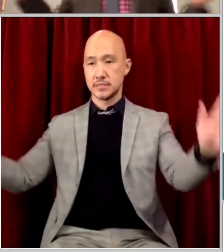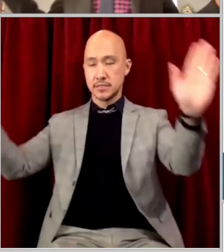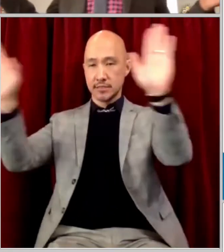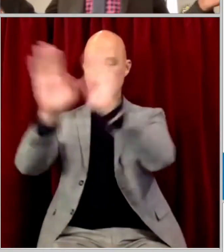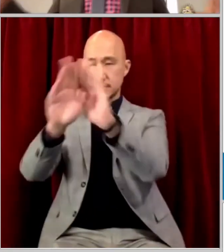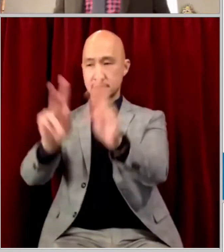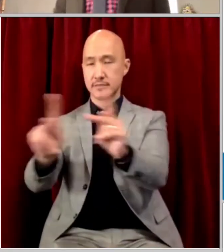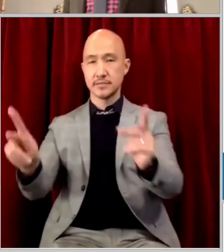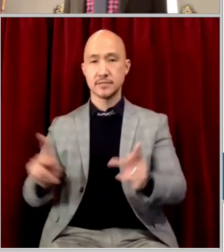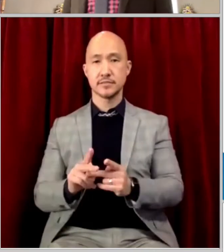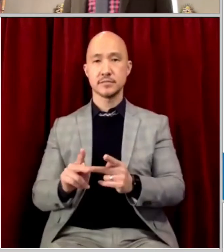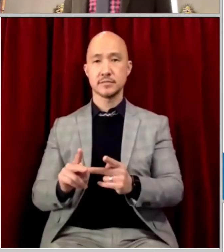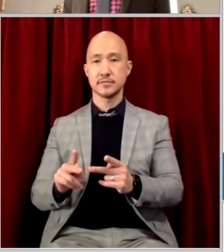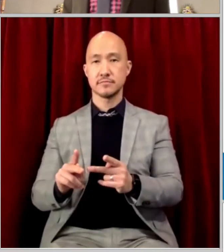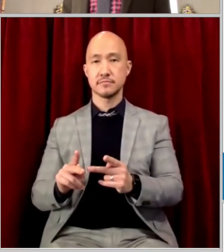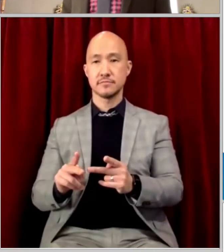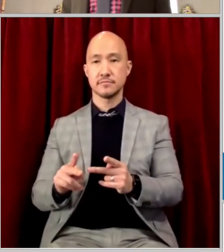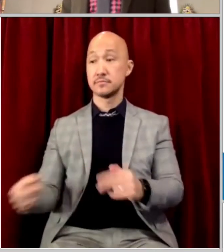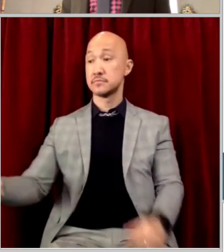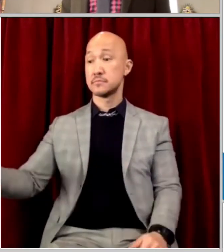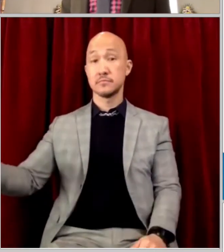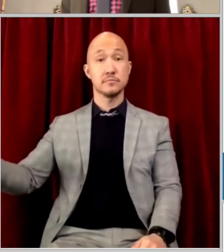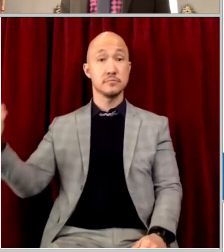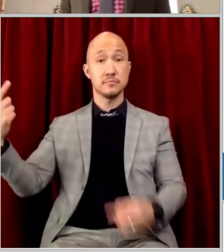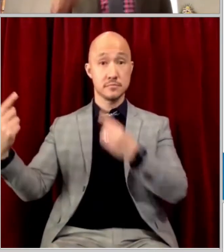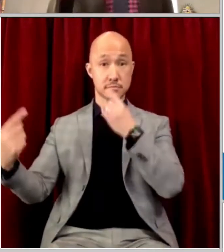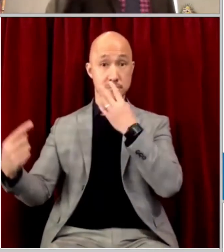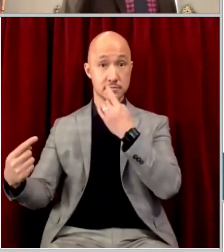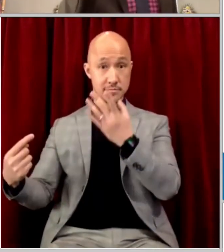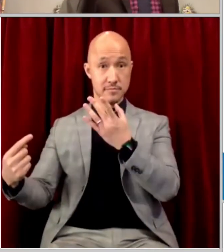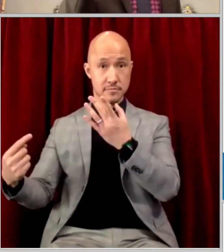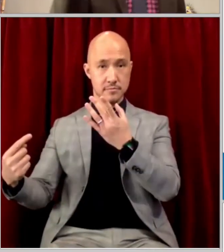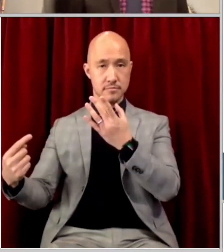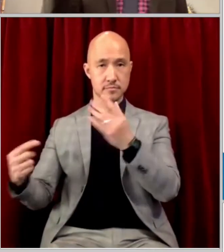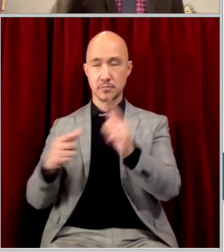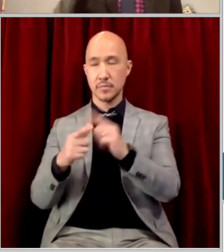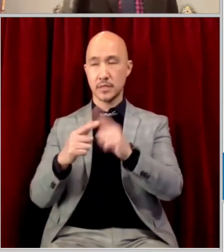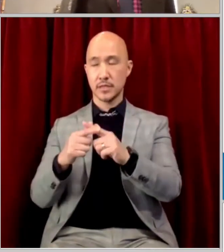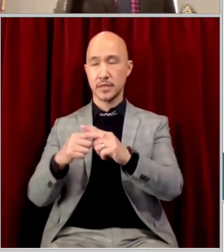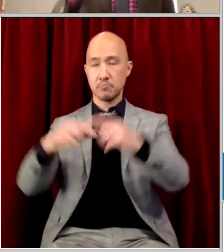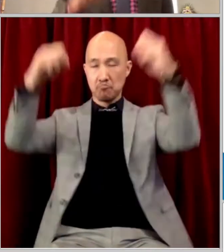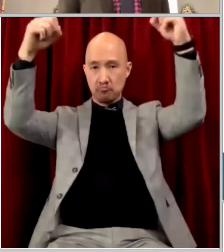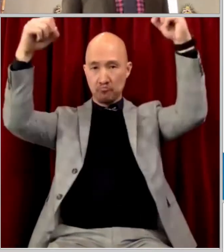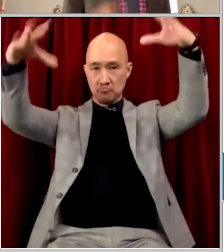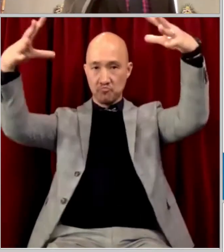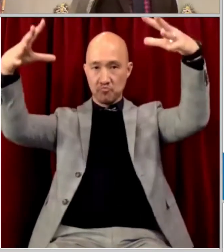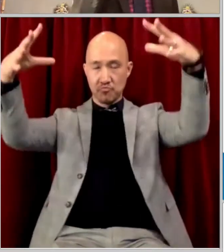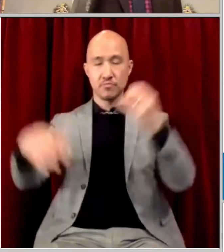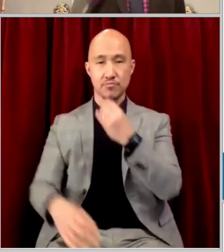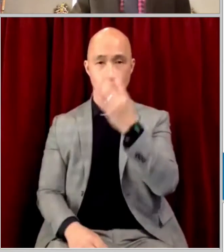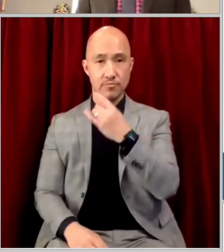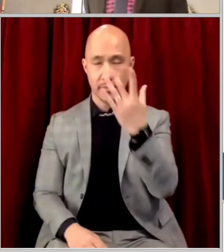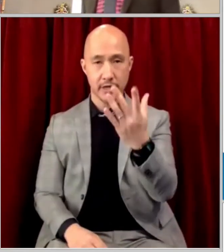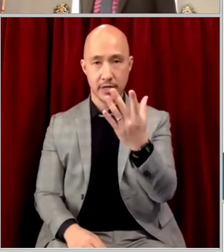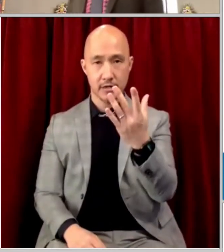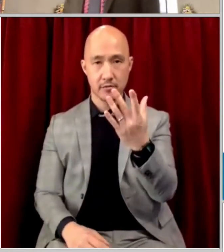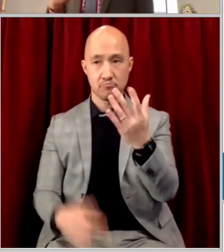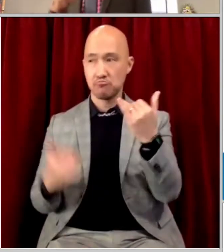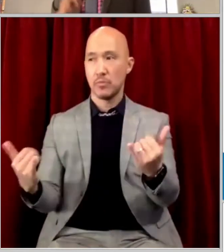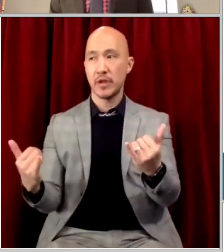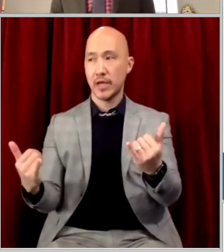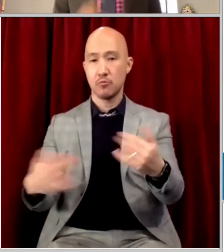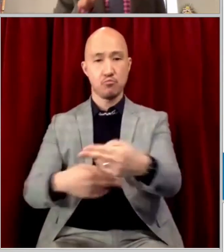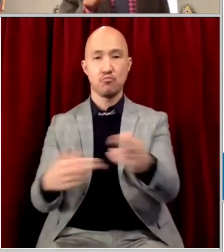on the light, there's light. In fact, some of us, right? Some of us, not all of